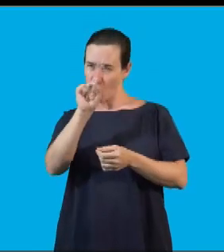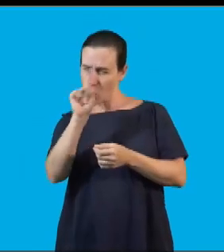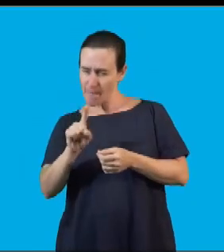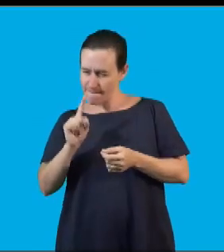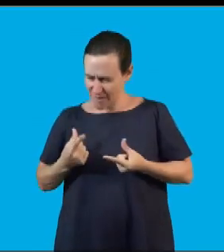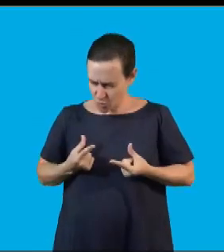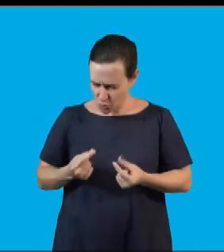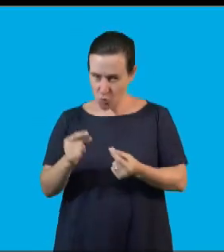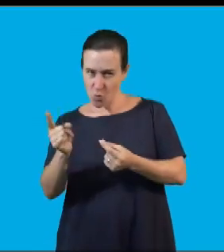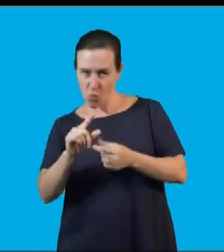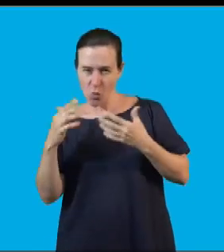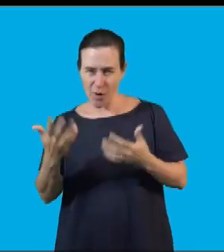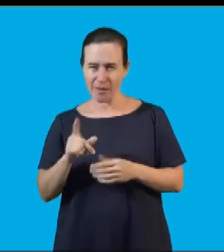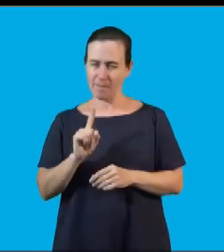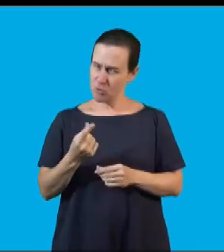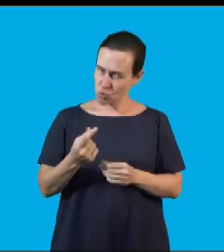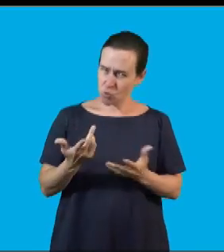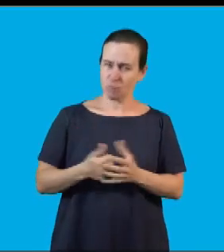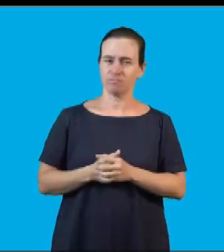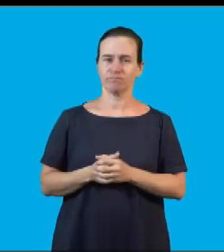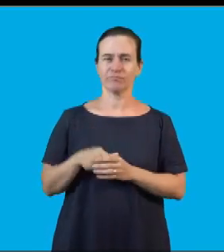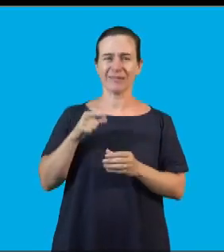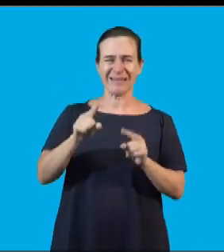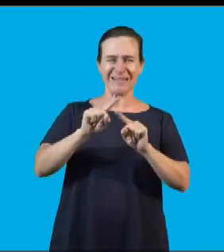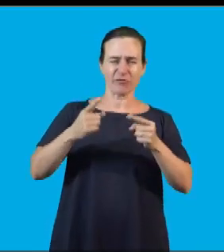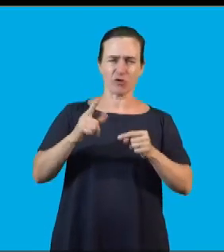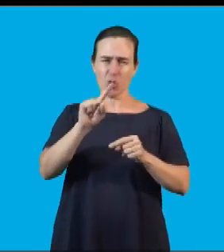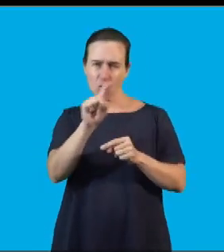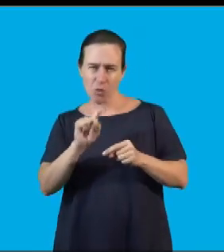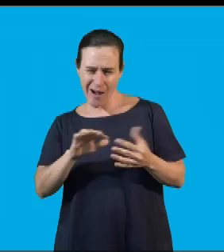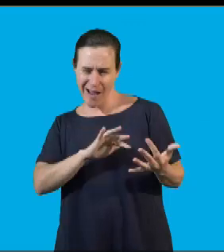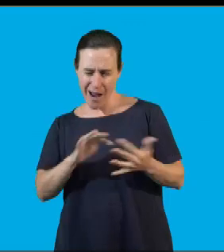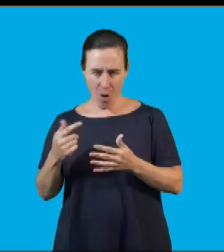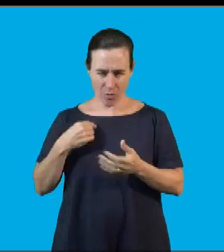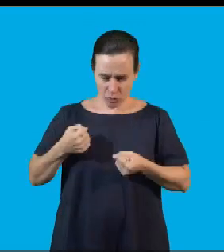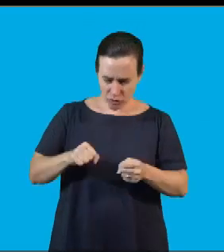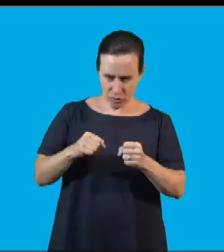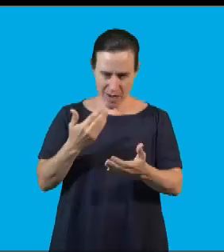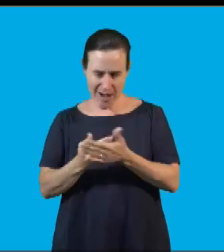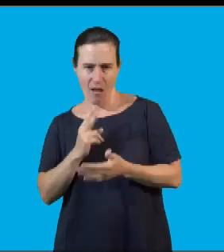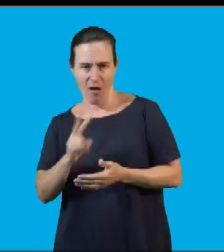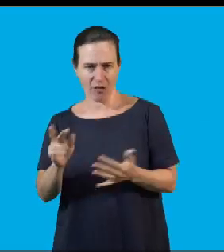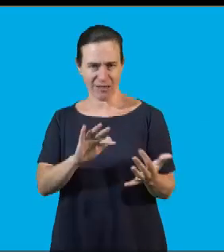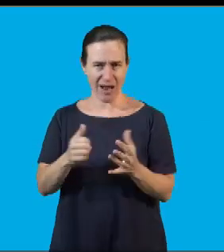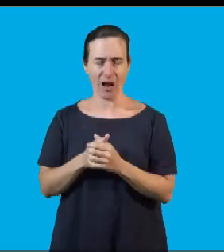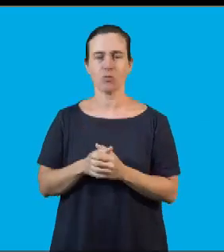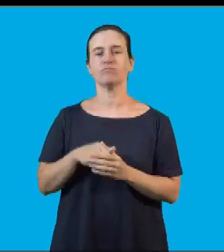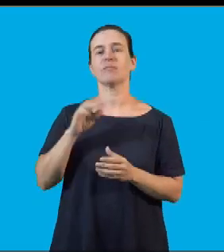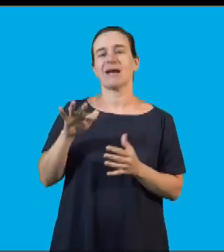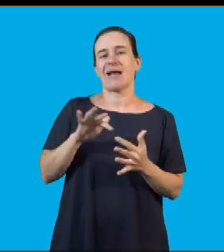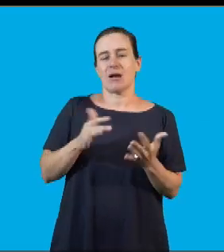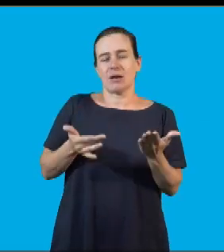and the requirements of each of those, scaffolding of questions and using a strategic approach to the question order, and